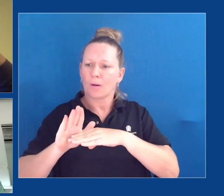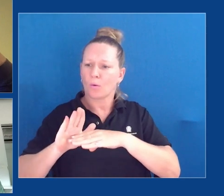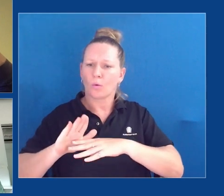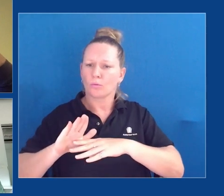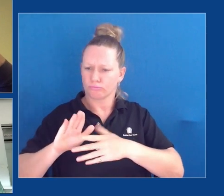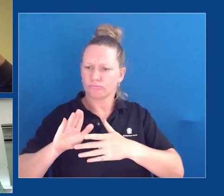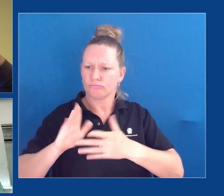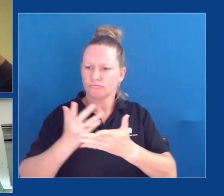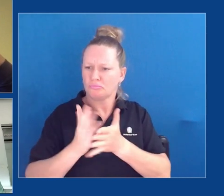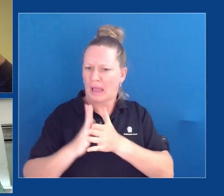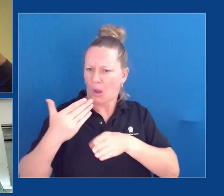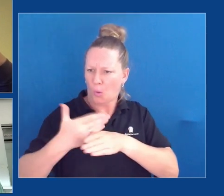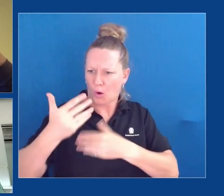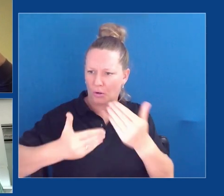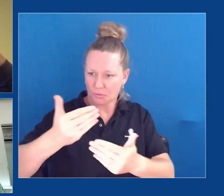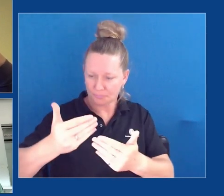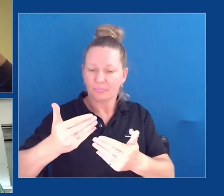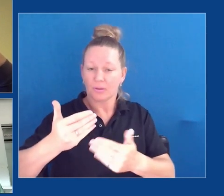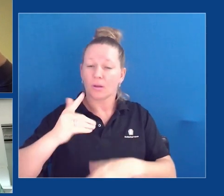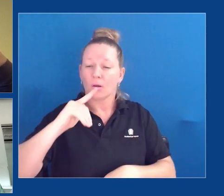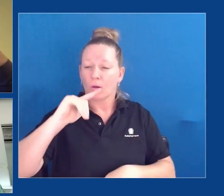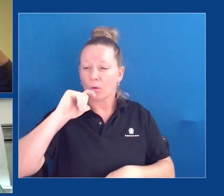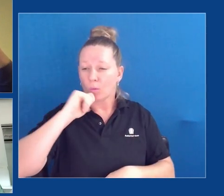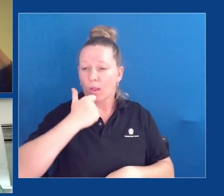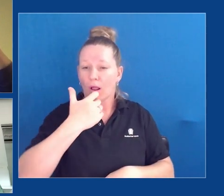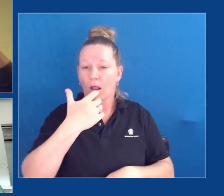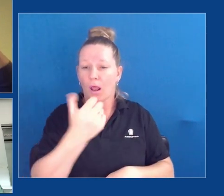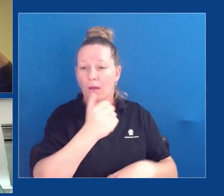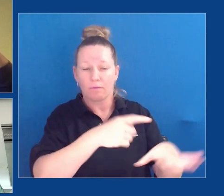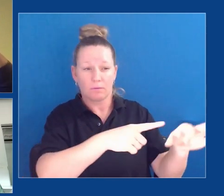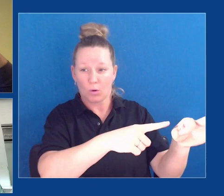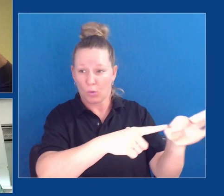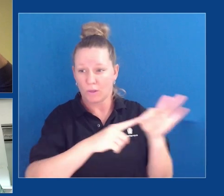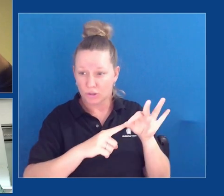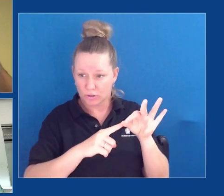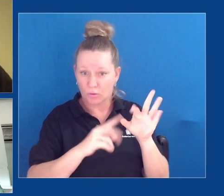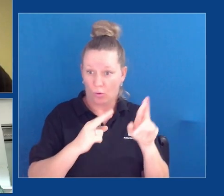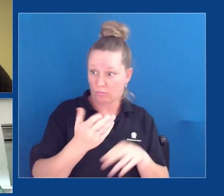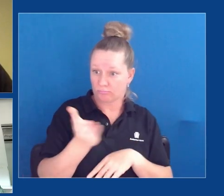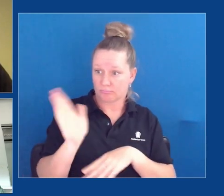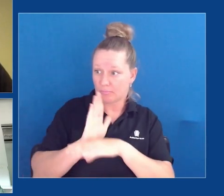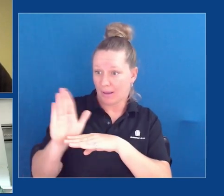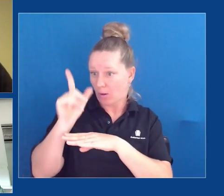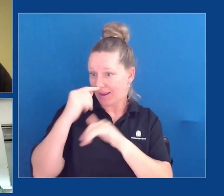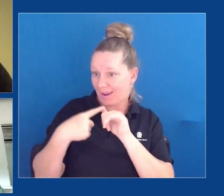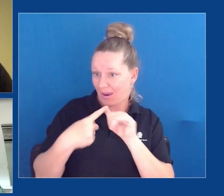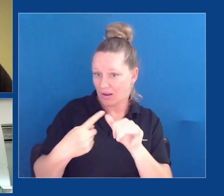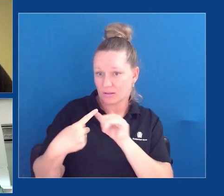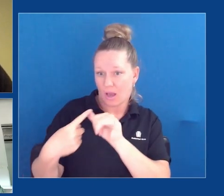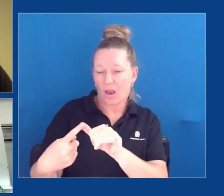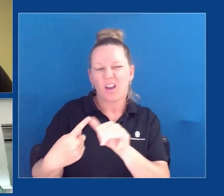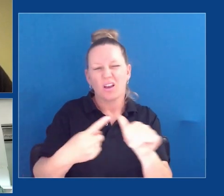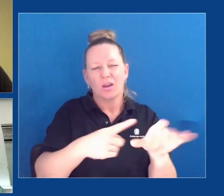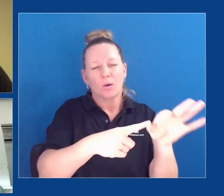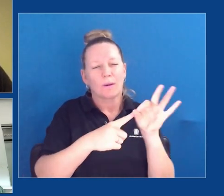questions that hopefully people can answer. The questions are somewhat open-ended, but it's a way to audiences